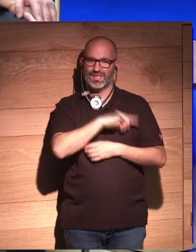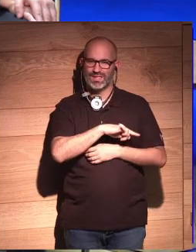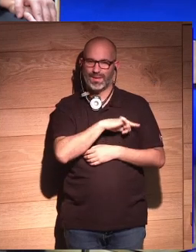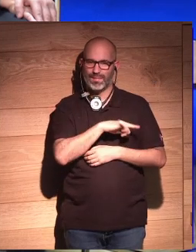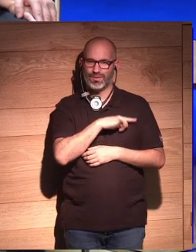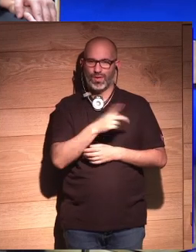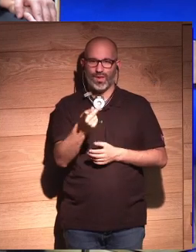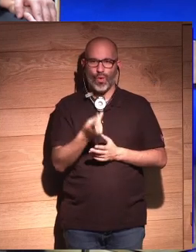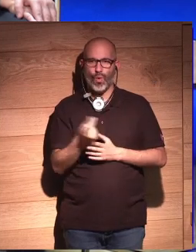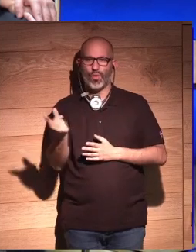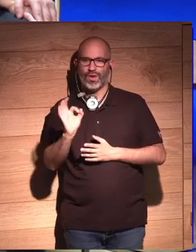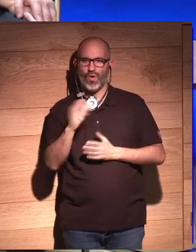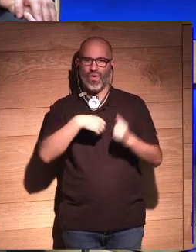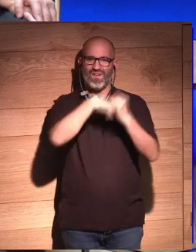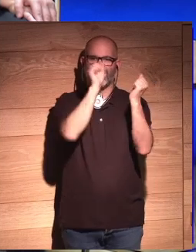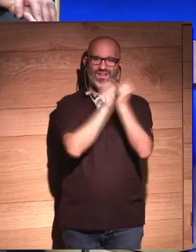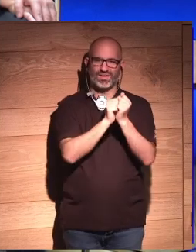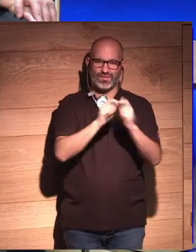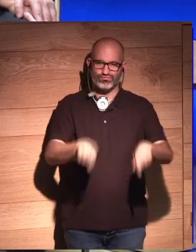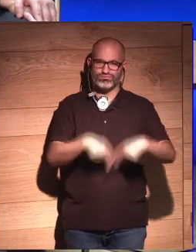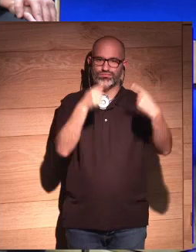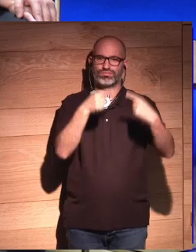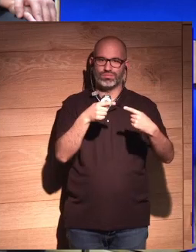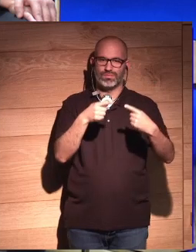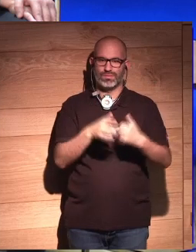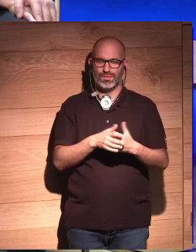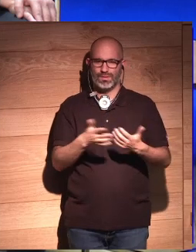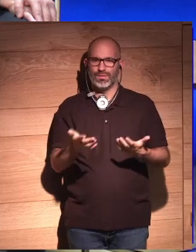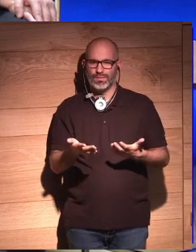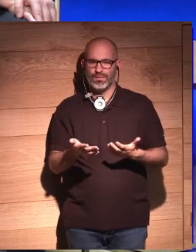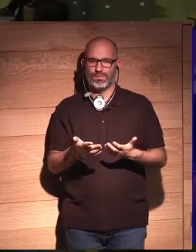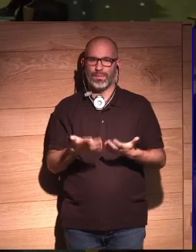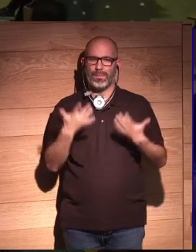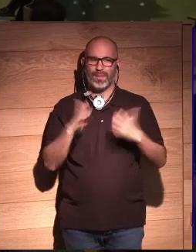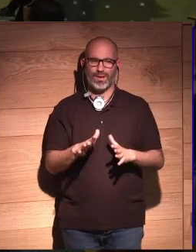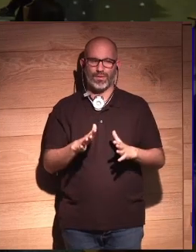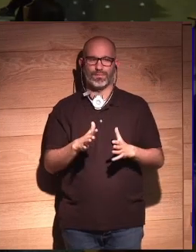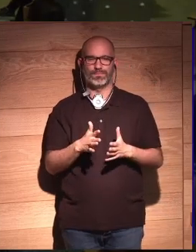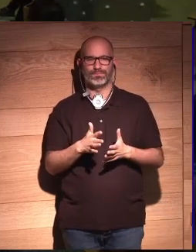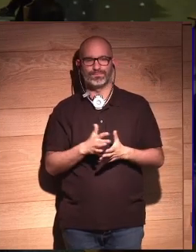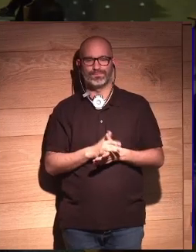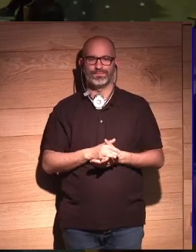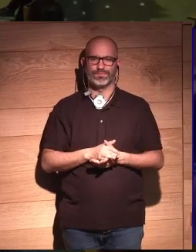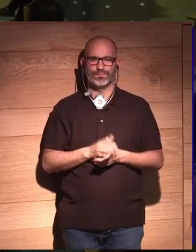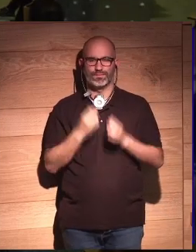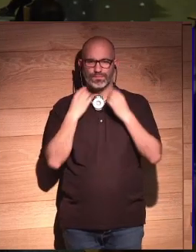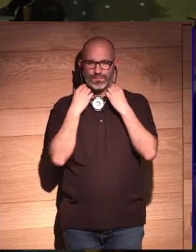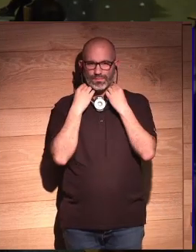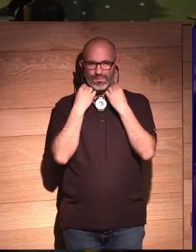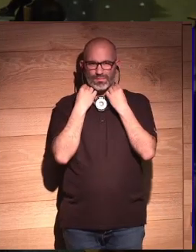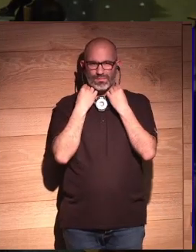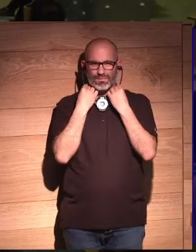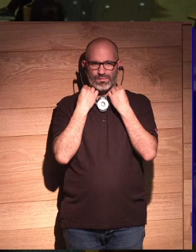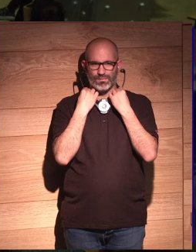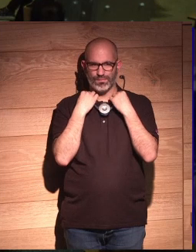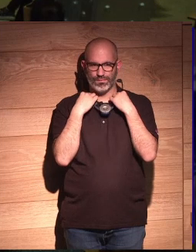in the plane, and that supposedly cures you or whatever. But there are a lot of theories that say that no, you never change. You are who you are always. You're just